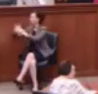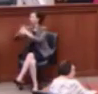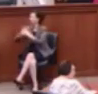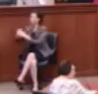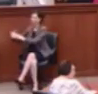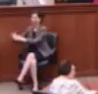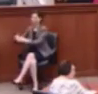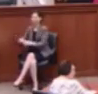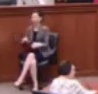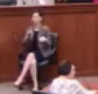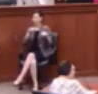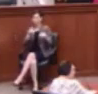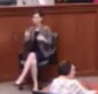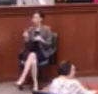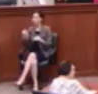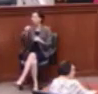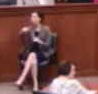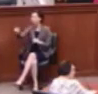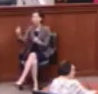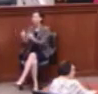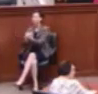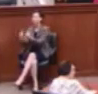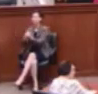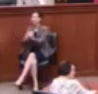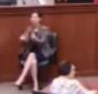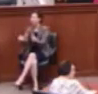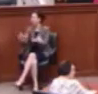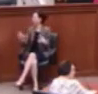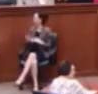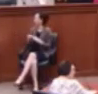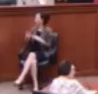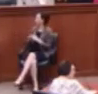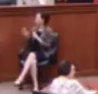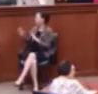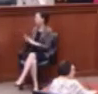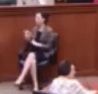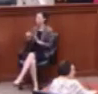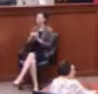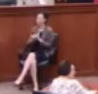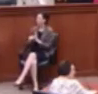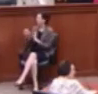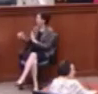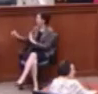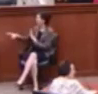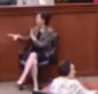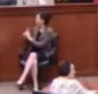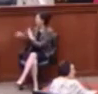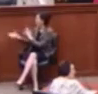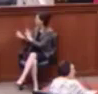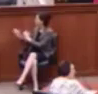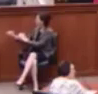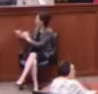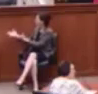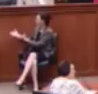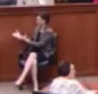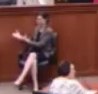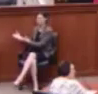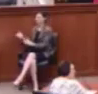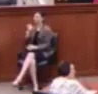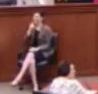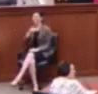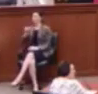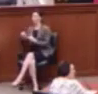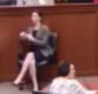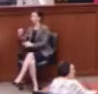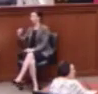be able to go and talk to these people and hear all the wonderful things and how other states want to kind of implement something very similar. Just came back from a